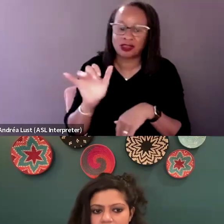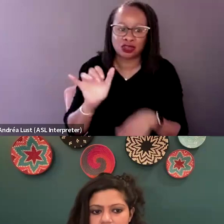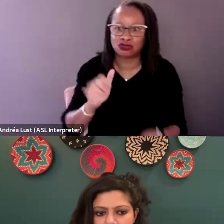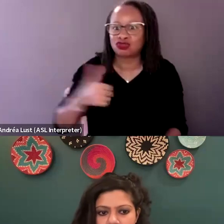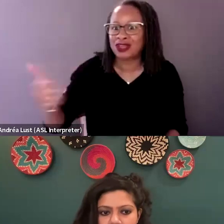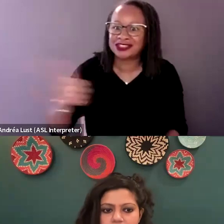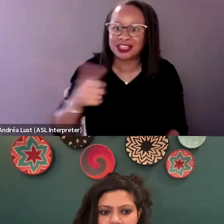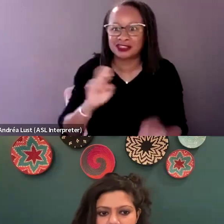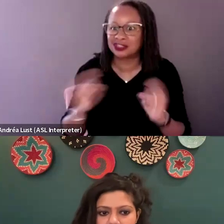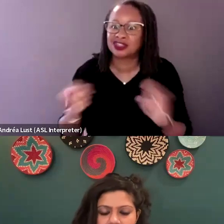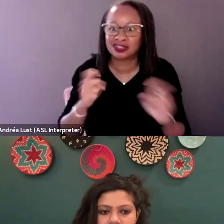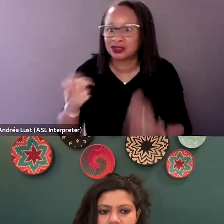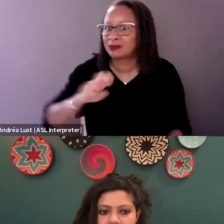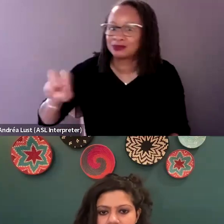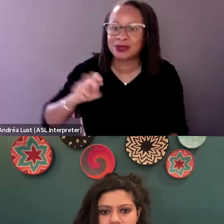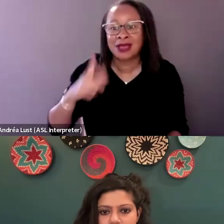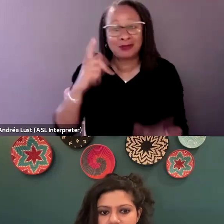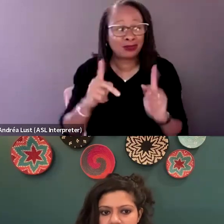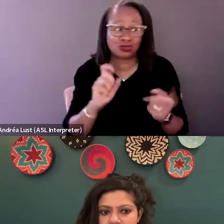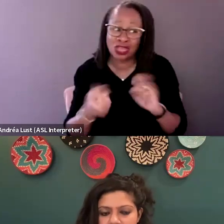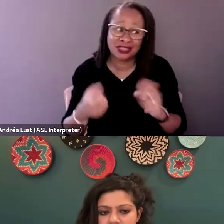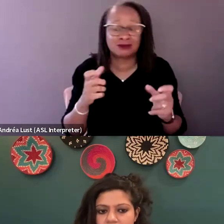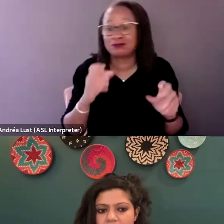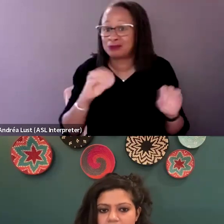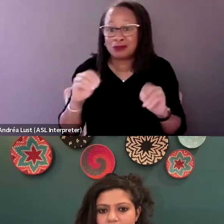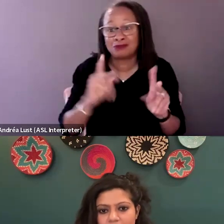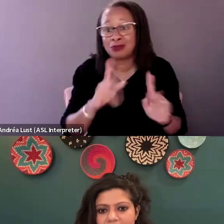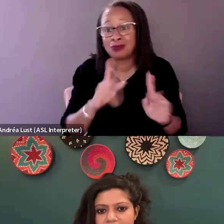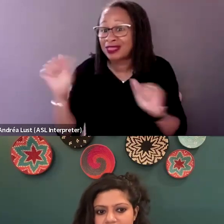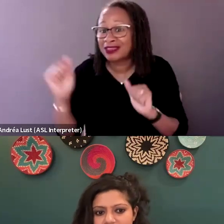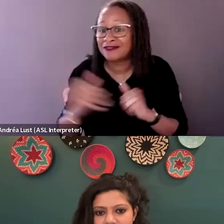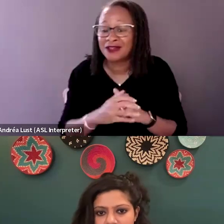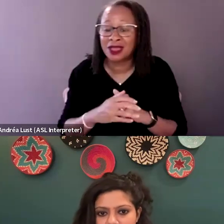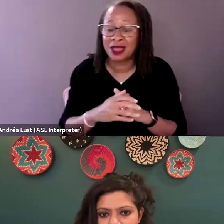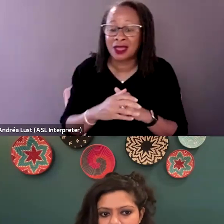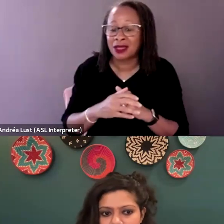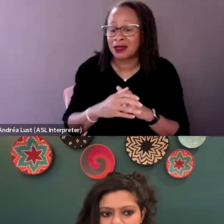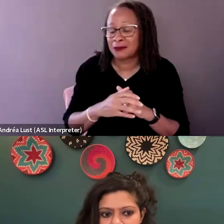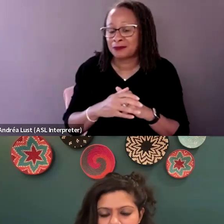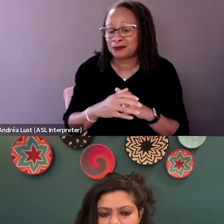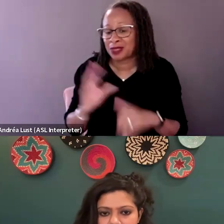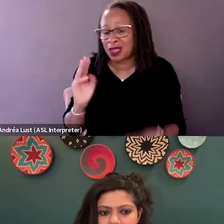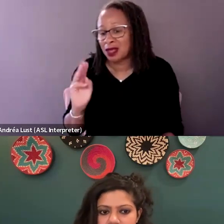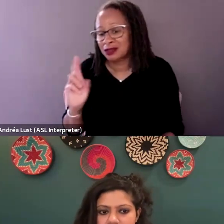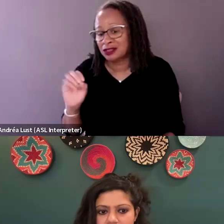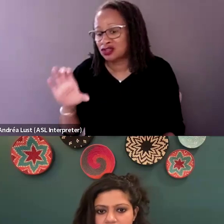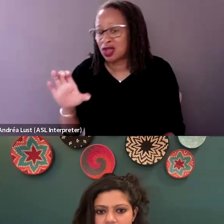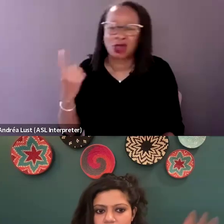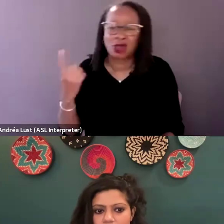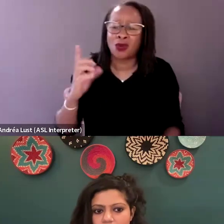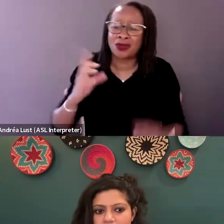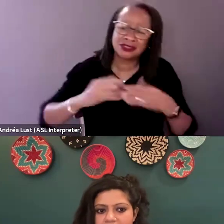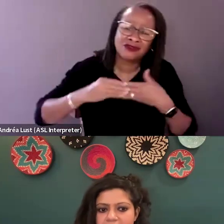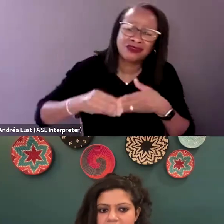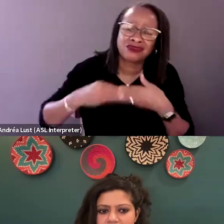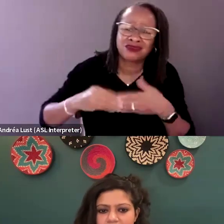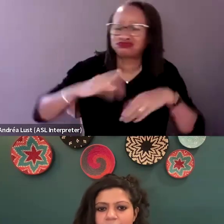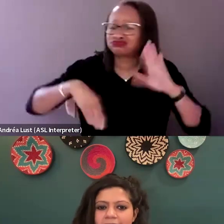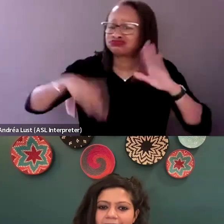to have a strong base of the film where you have either secured funding or you bring